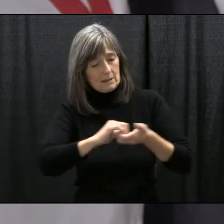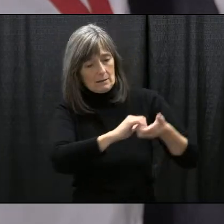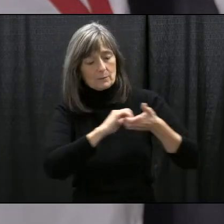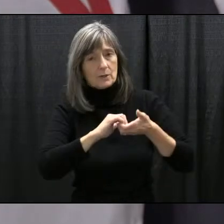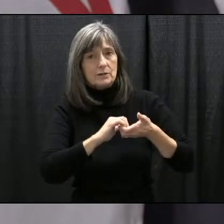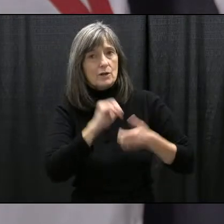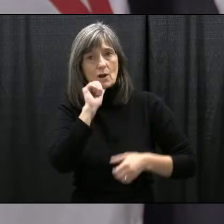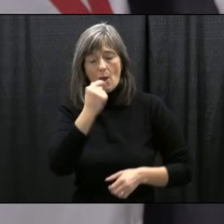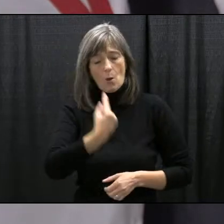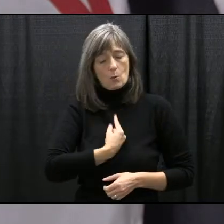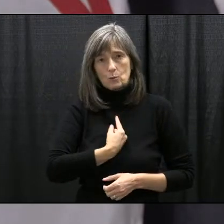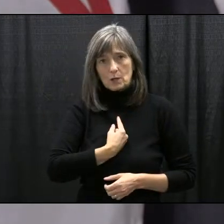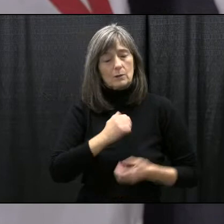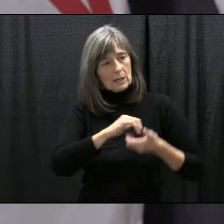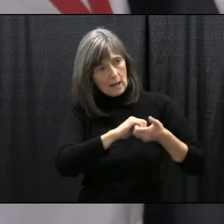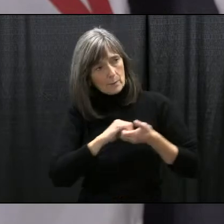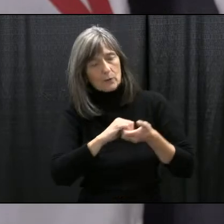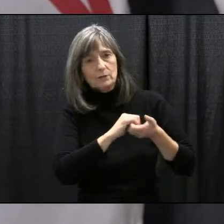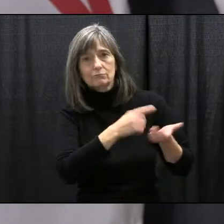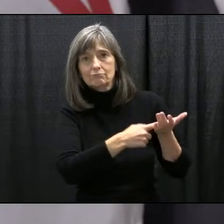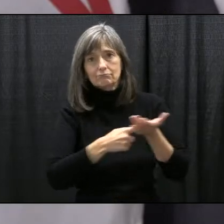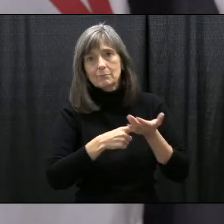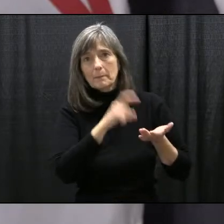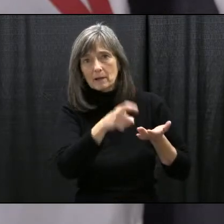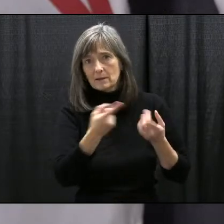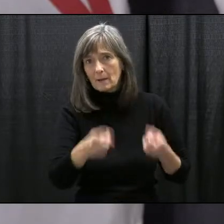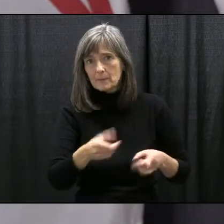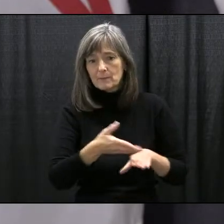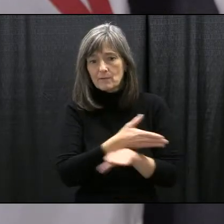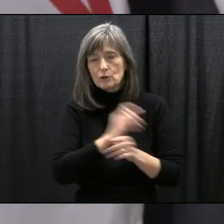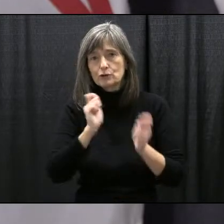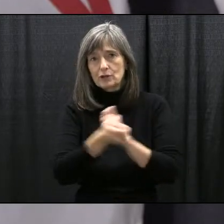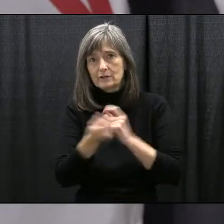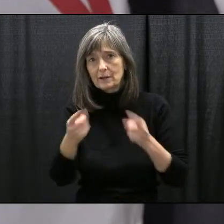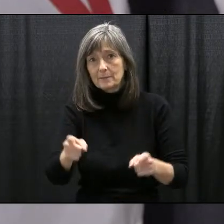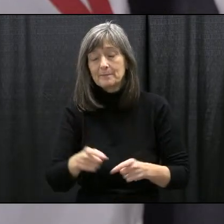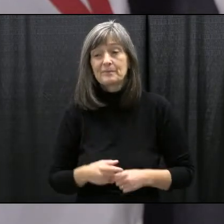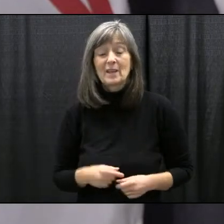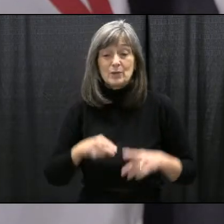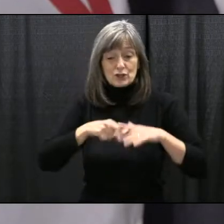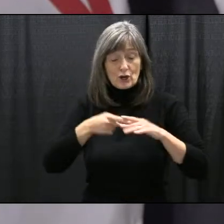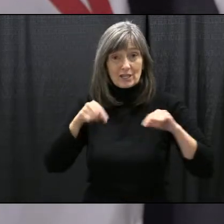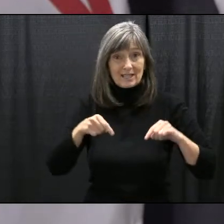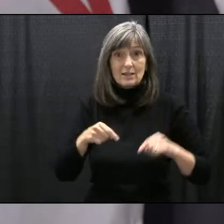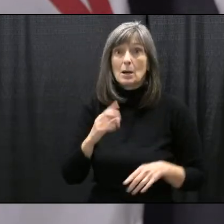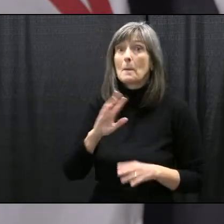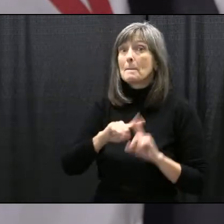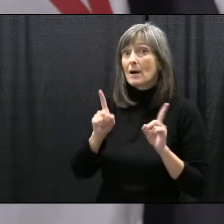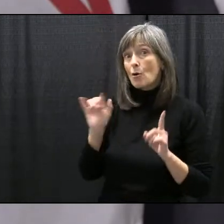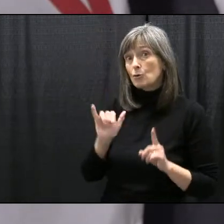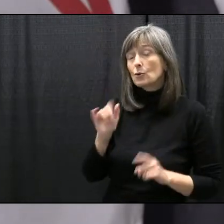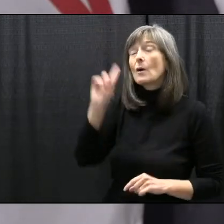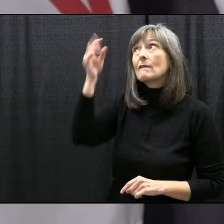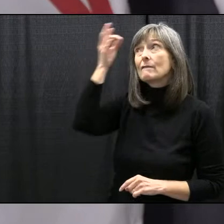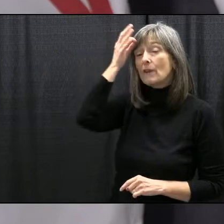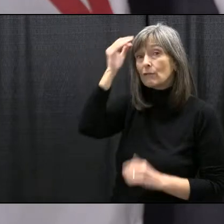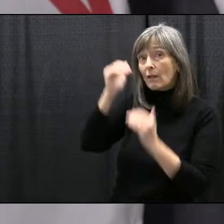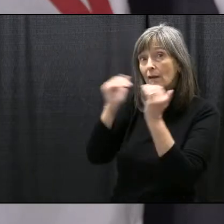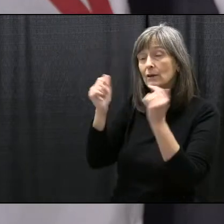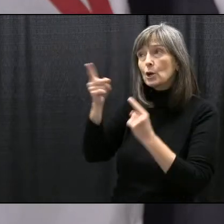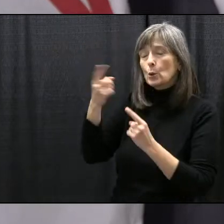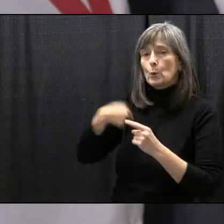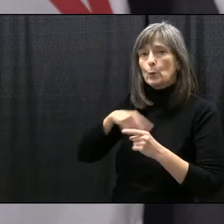ourselves. But these actions are just the beginning. On the federal level, we will be working with